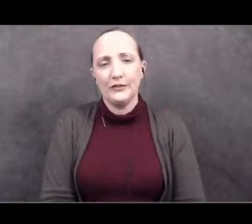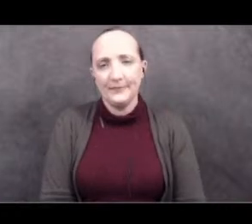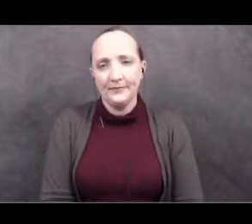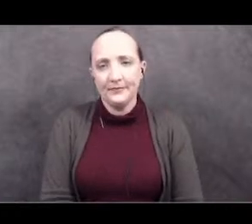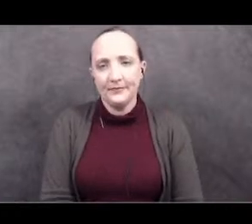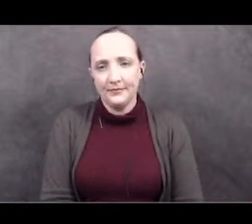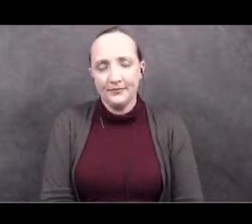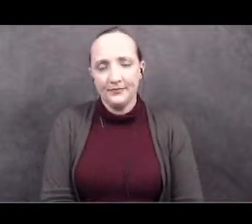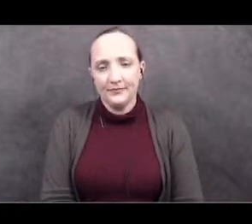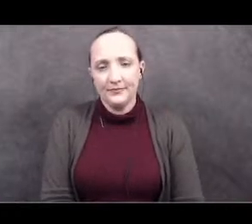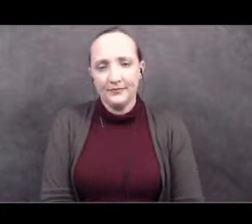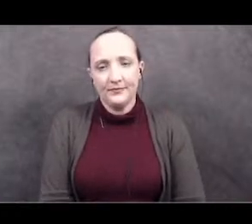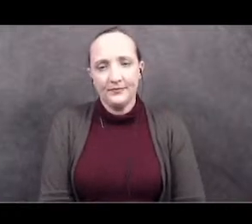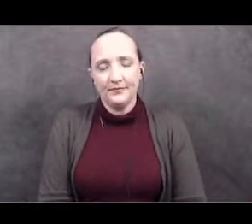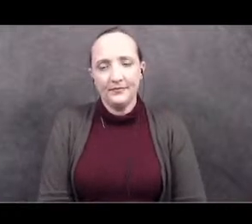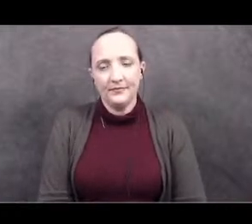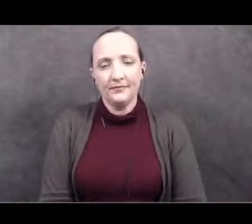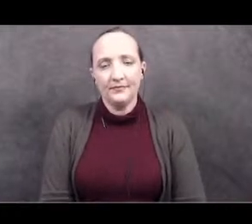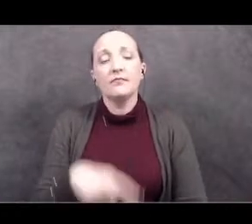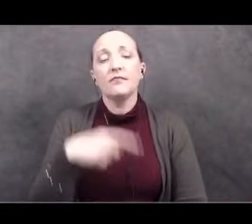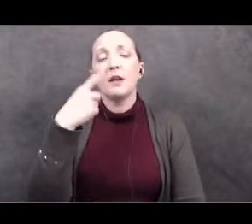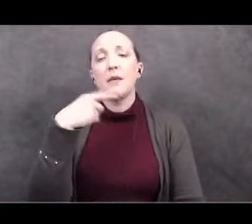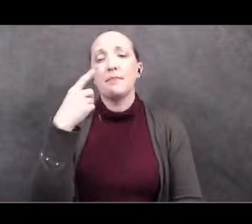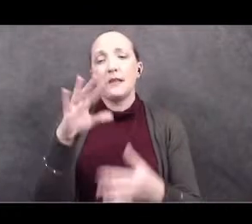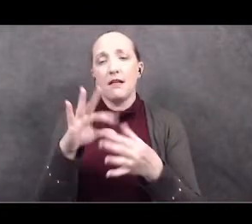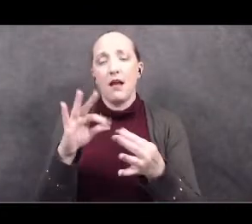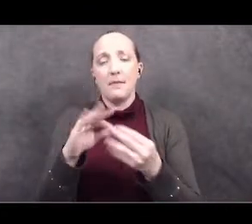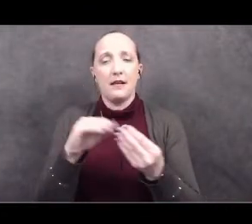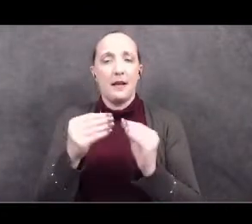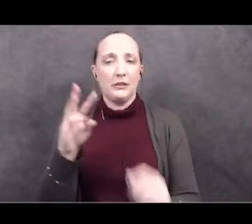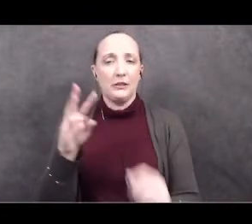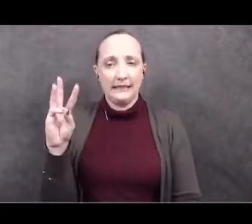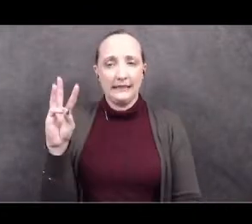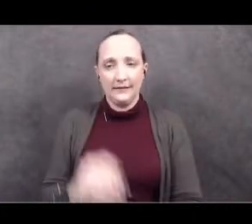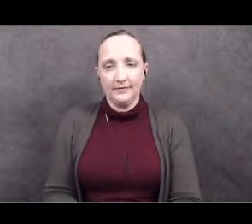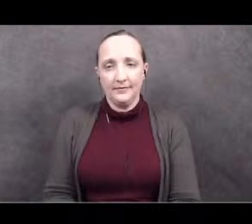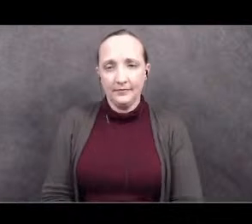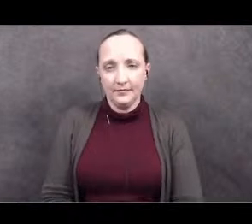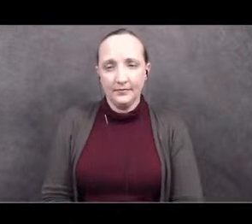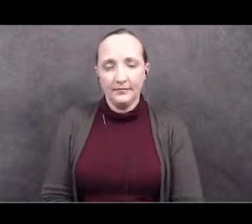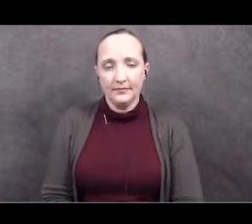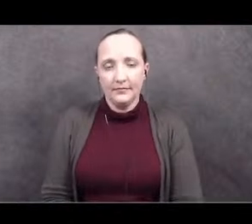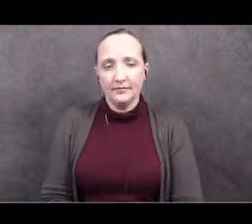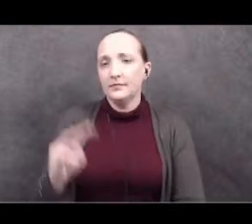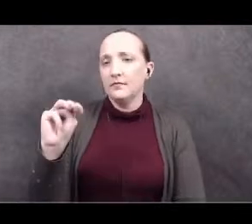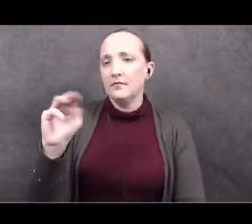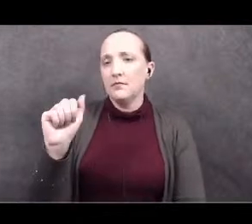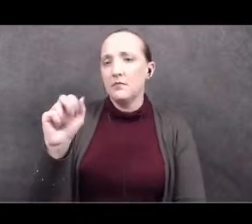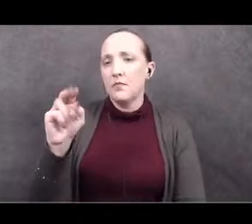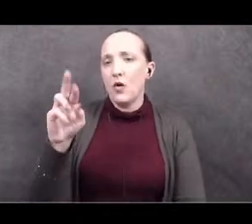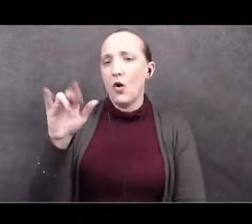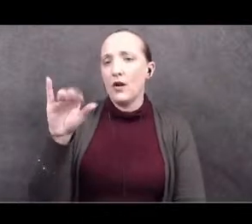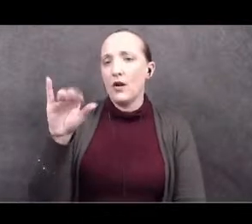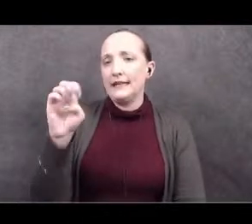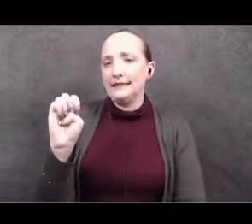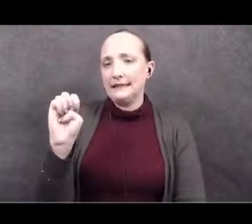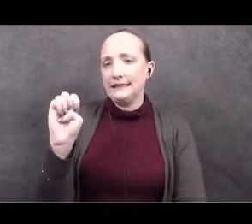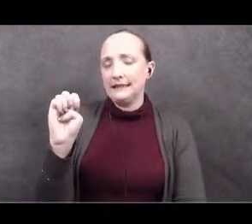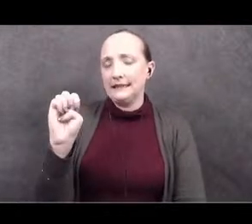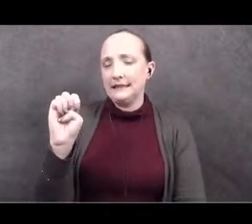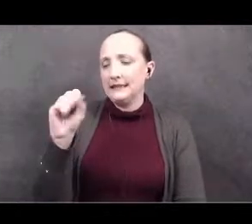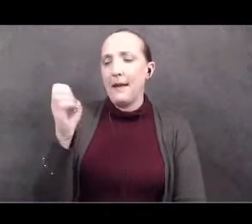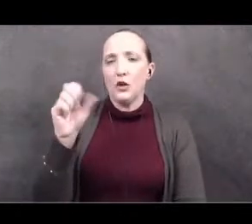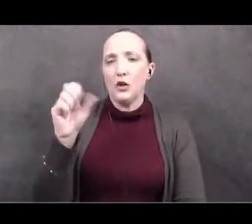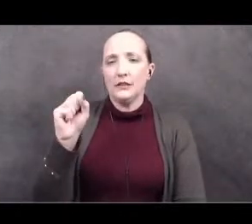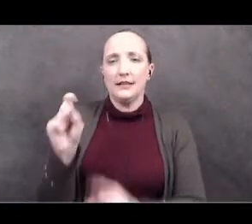prosper public comment number six Maurice cyers teacher to